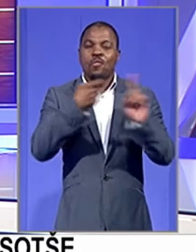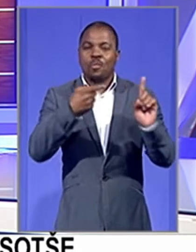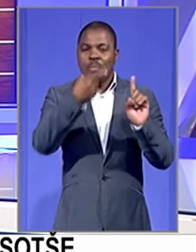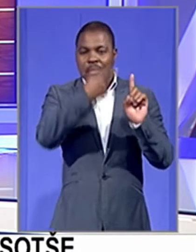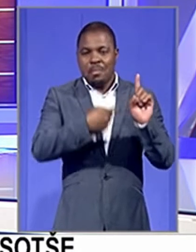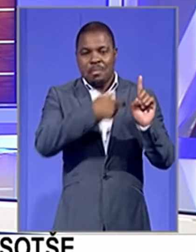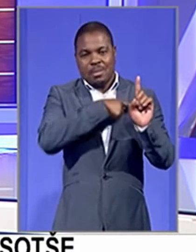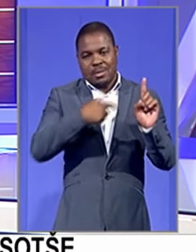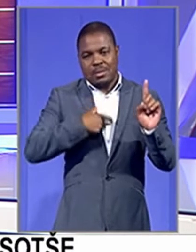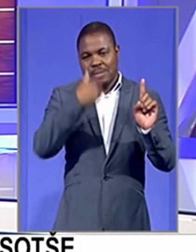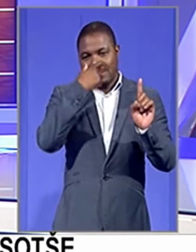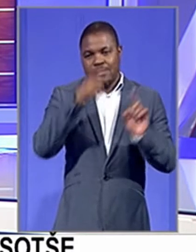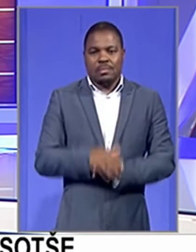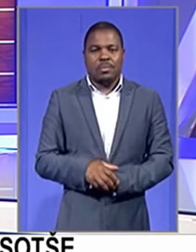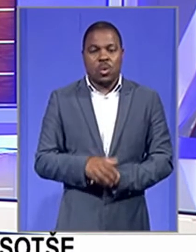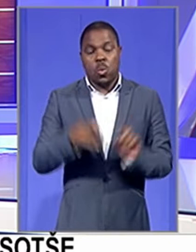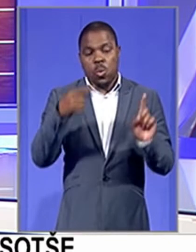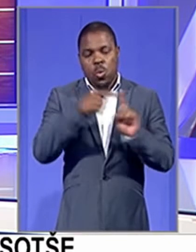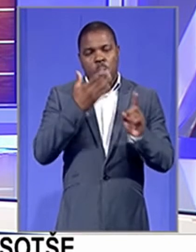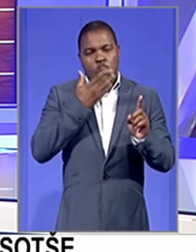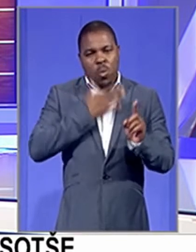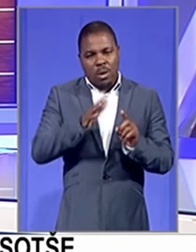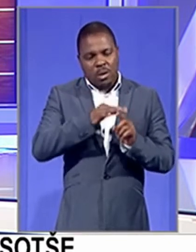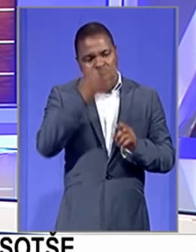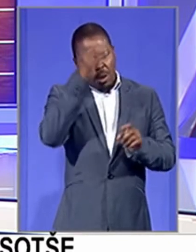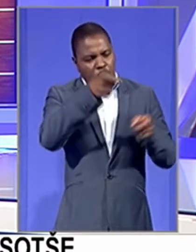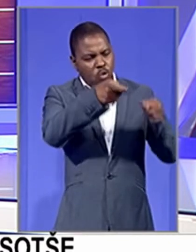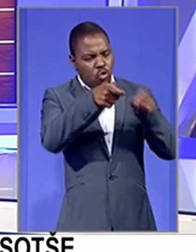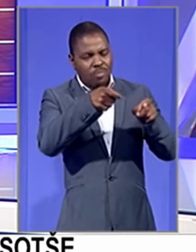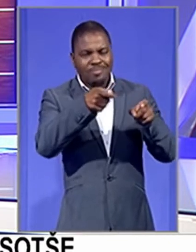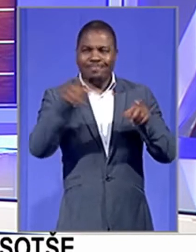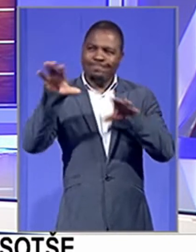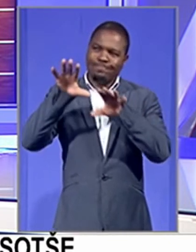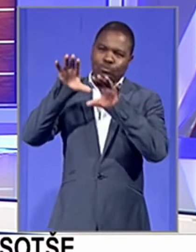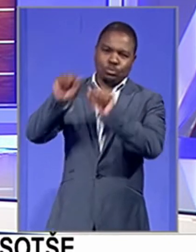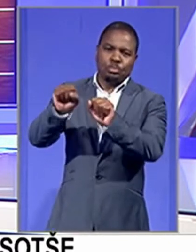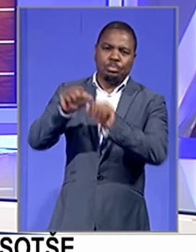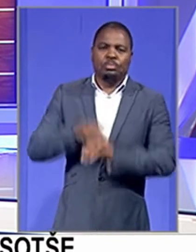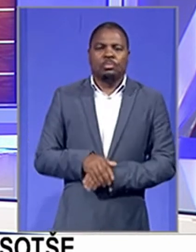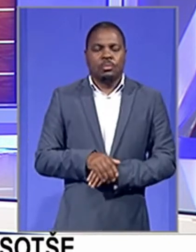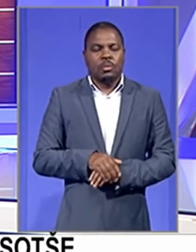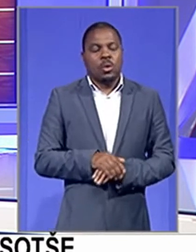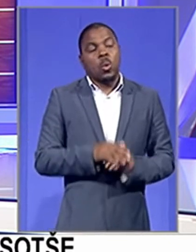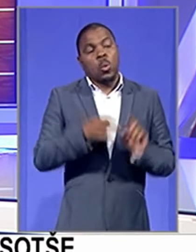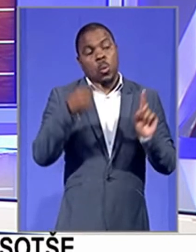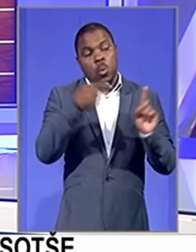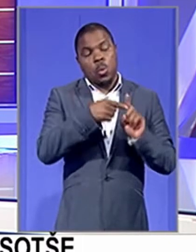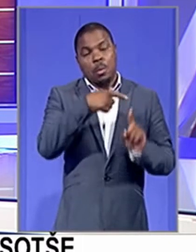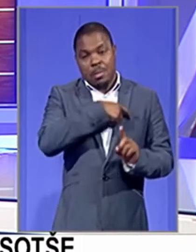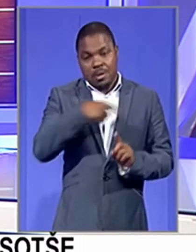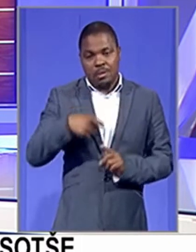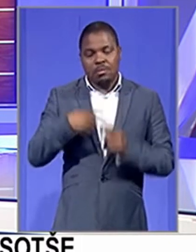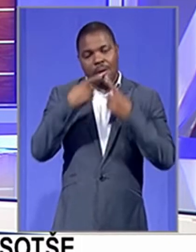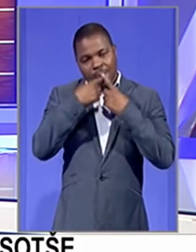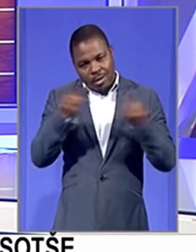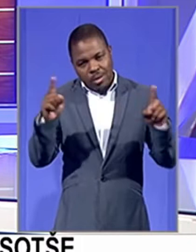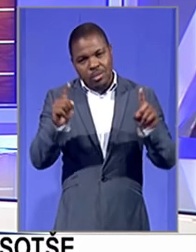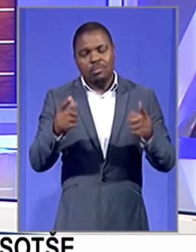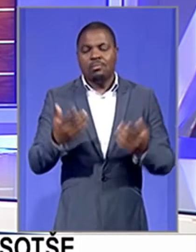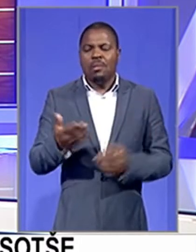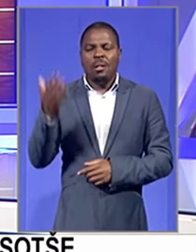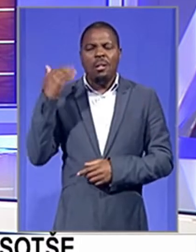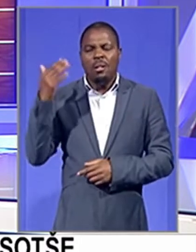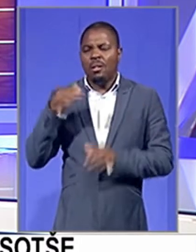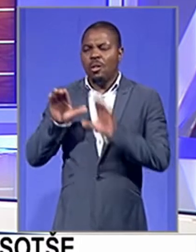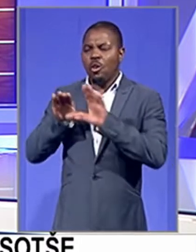Cyril Ramaphosa tša go fedisa go gogwa ga mmuso ka nko. Mopresidente Ramaphosa o tsebisitse diphetogo tšeo di